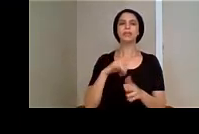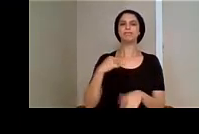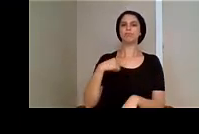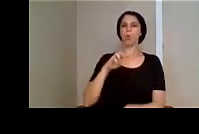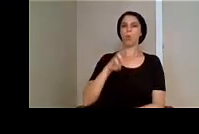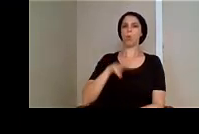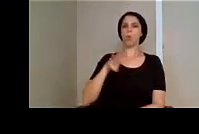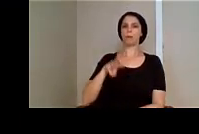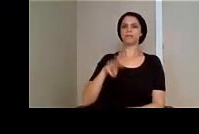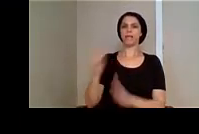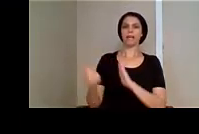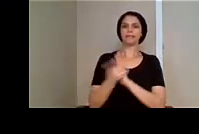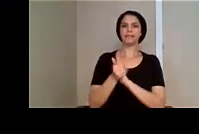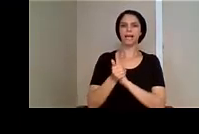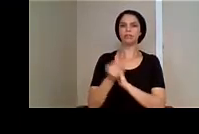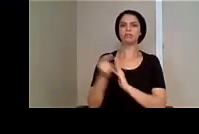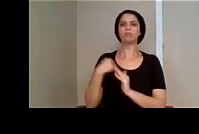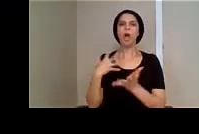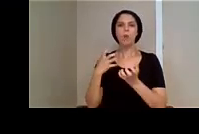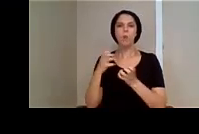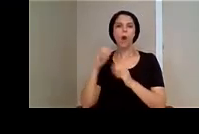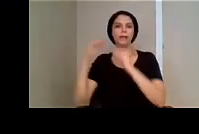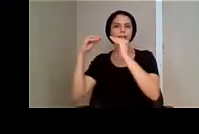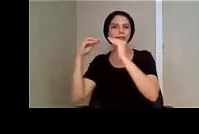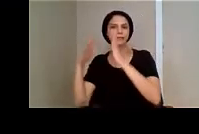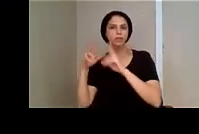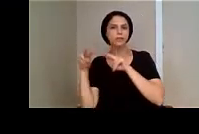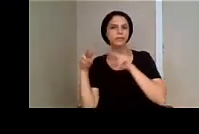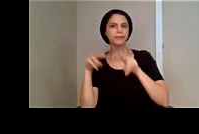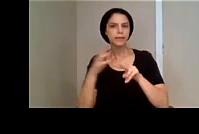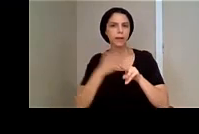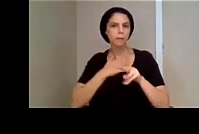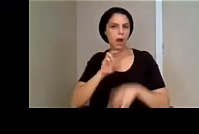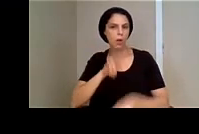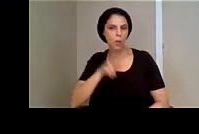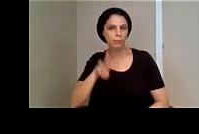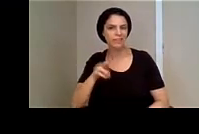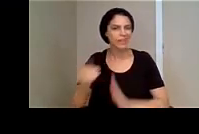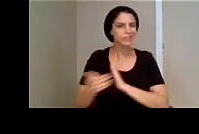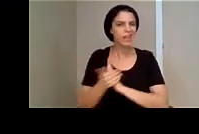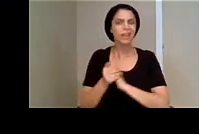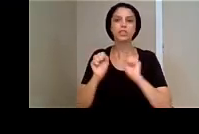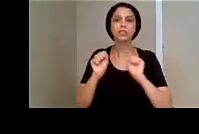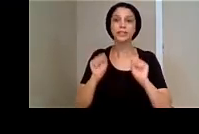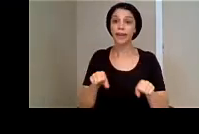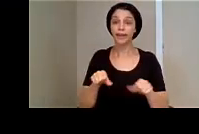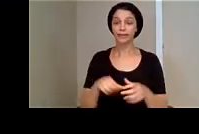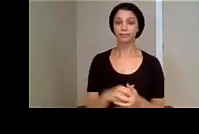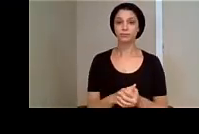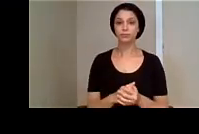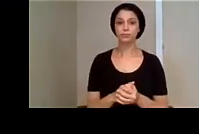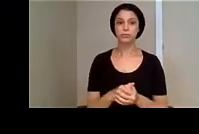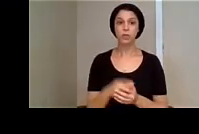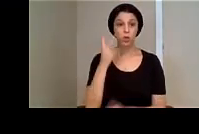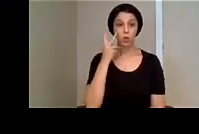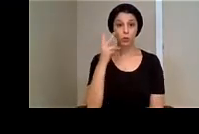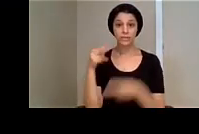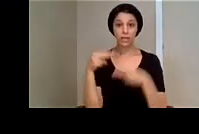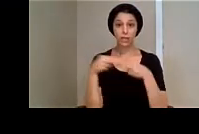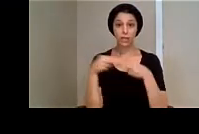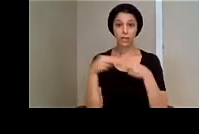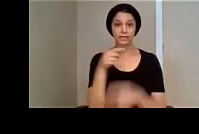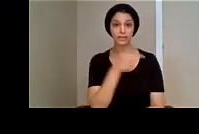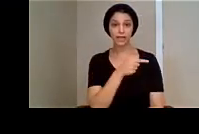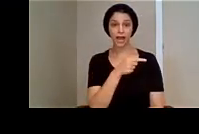So I'm going to say, here's the address to my website. That way the teacher can go there and view the work. You'll also see on the slide there is a Google